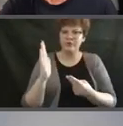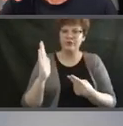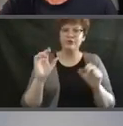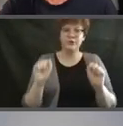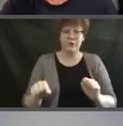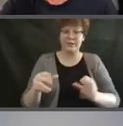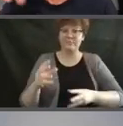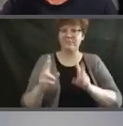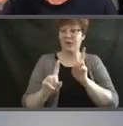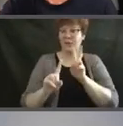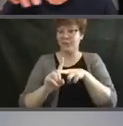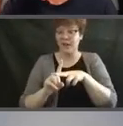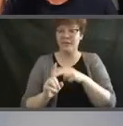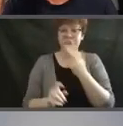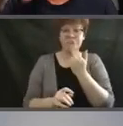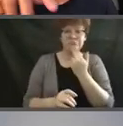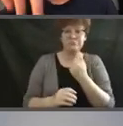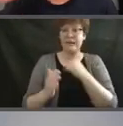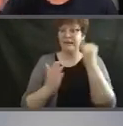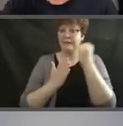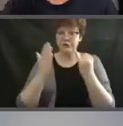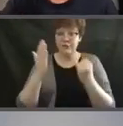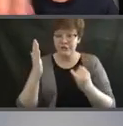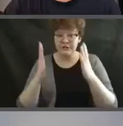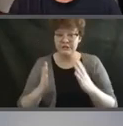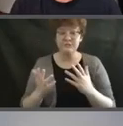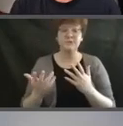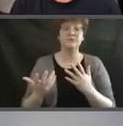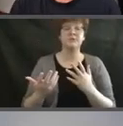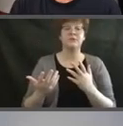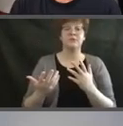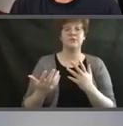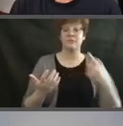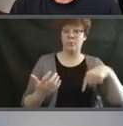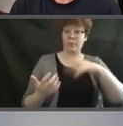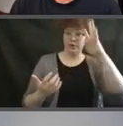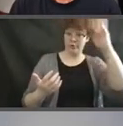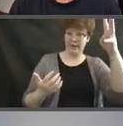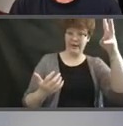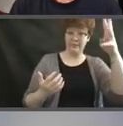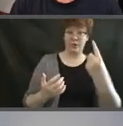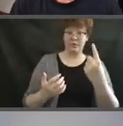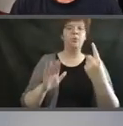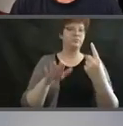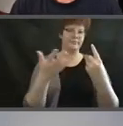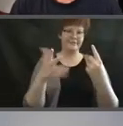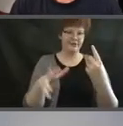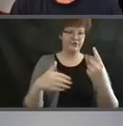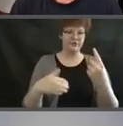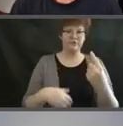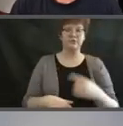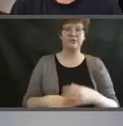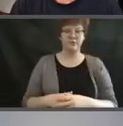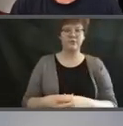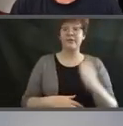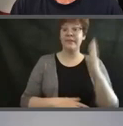little illustrations to them, and we're going to create one, or they've already done one for us of the tree. So that's, we're going to turn this